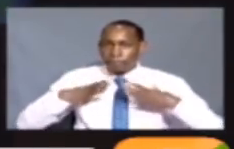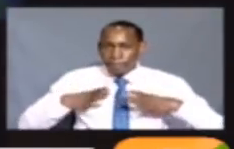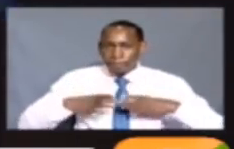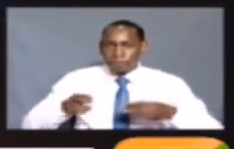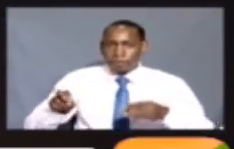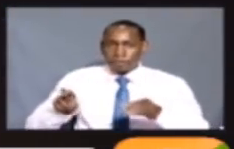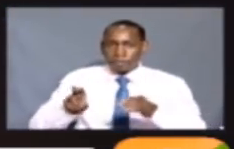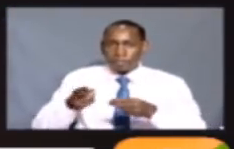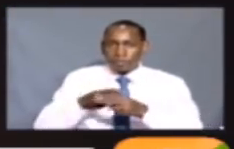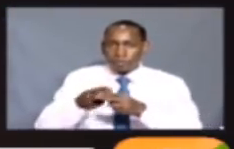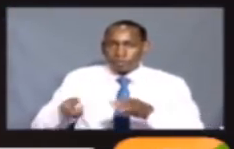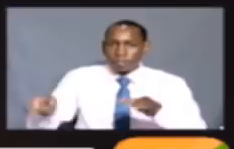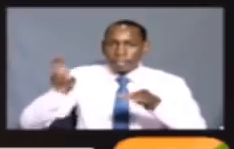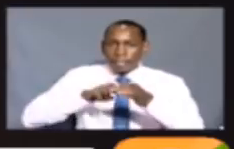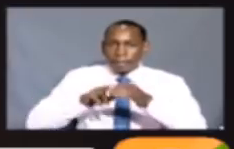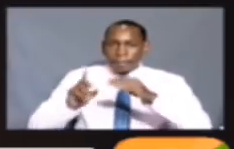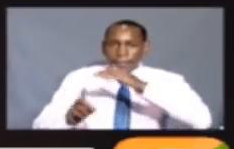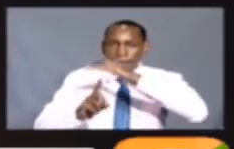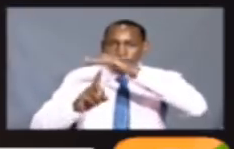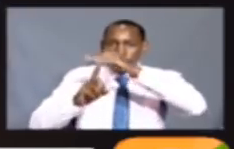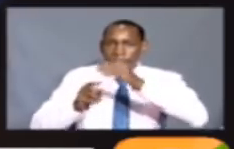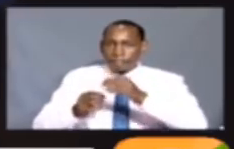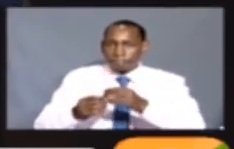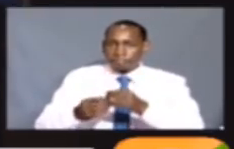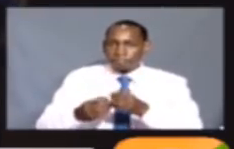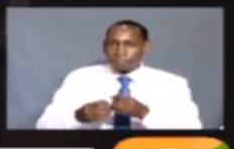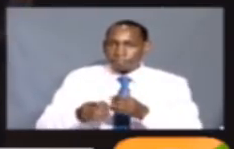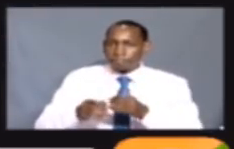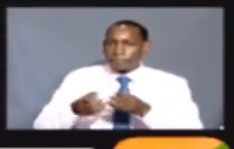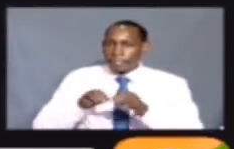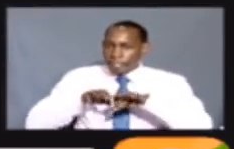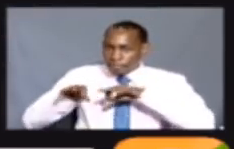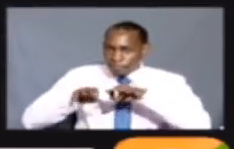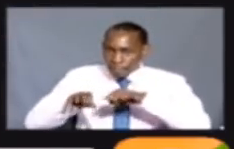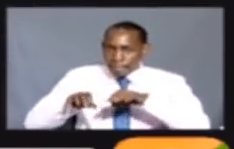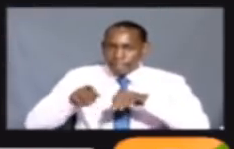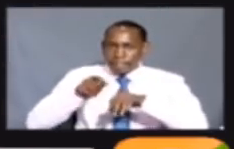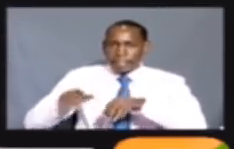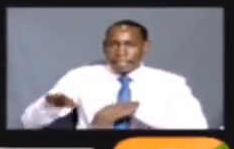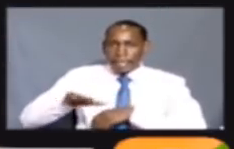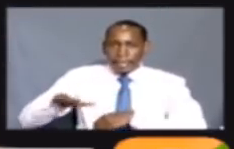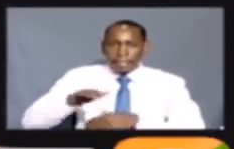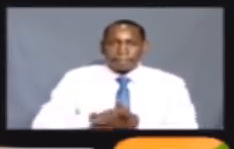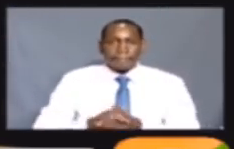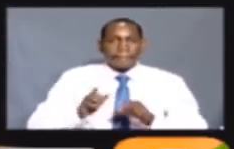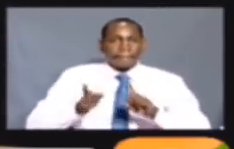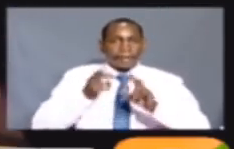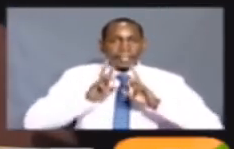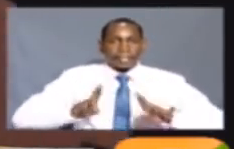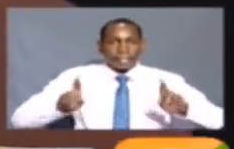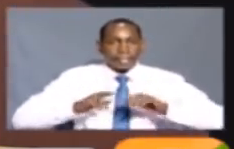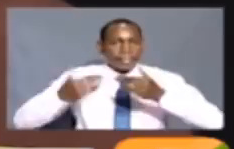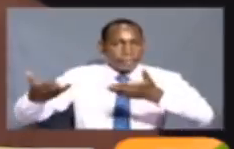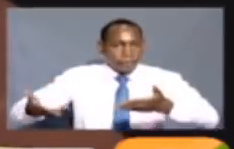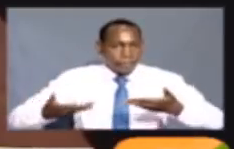to board the hot air balloon a brief at the launch site. First time for everybody? Yes. What a